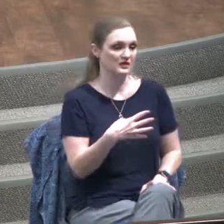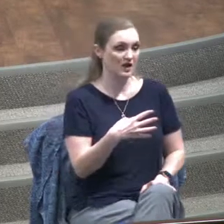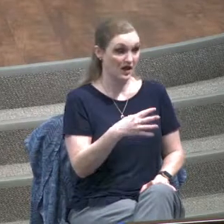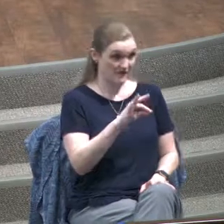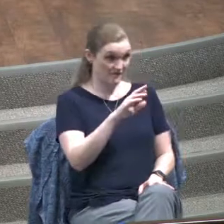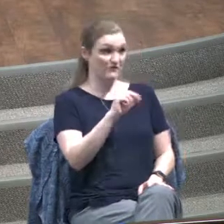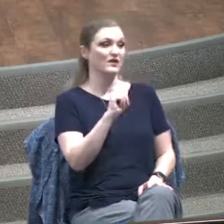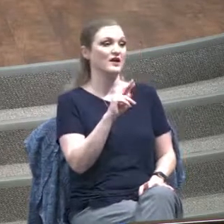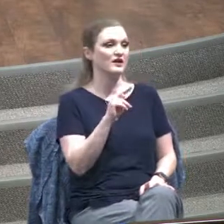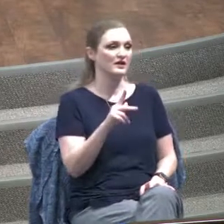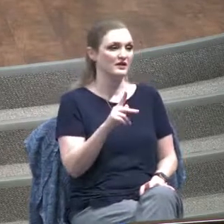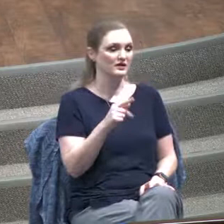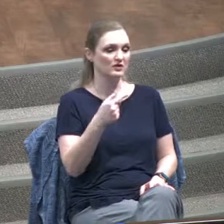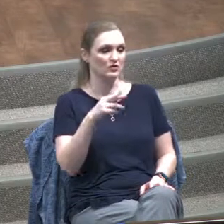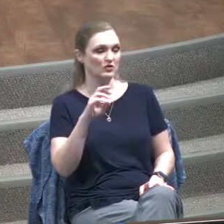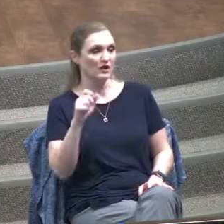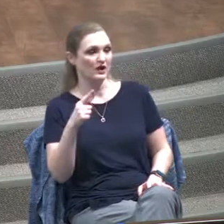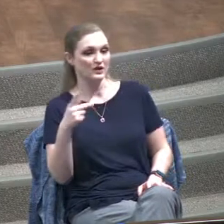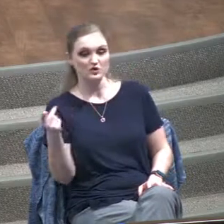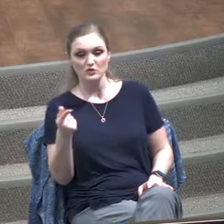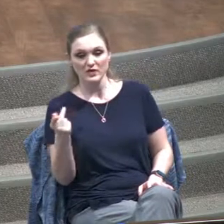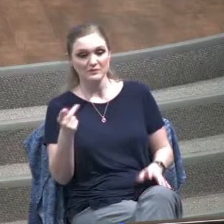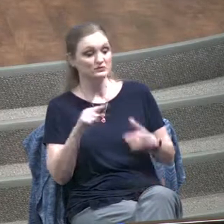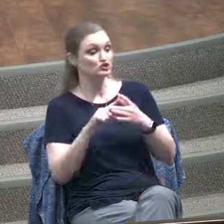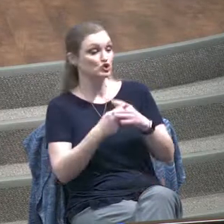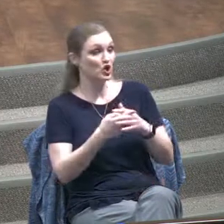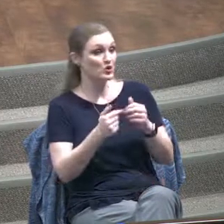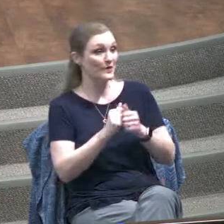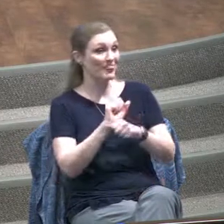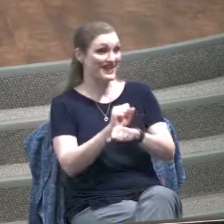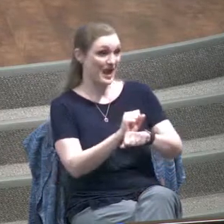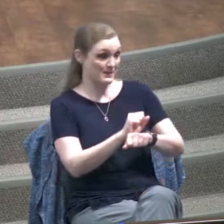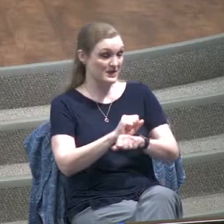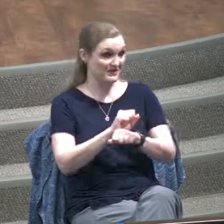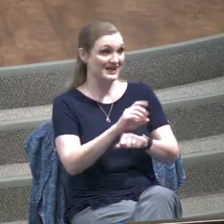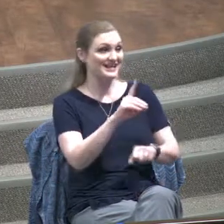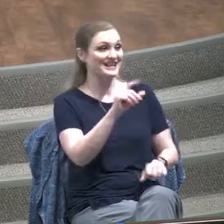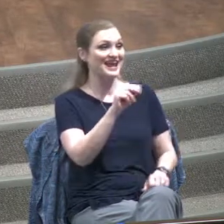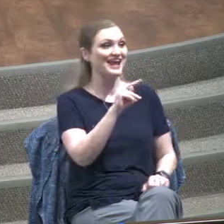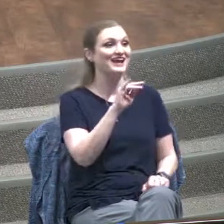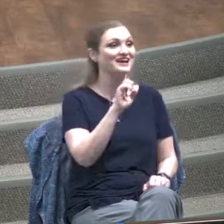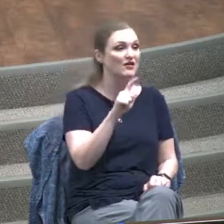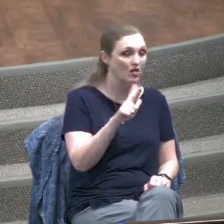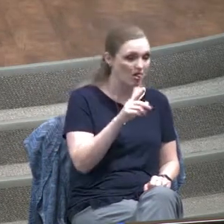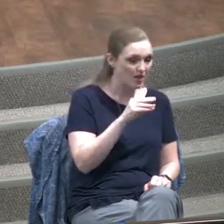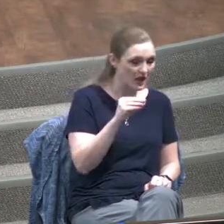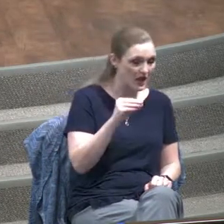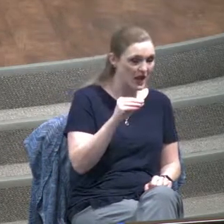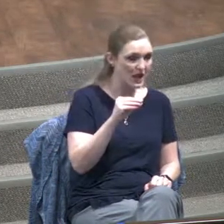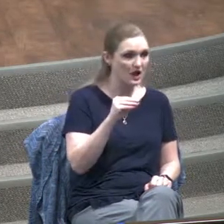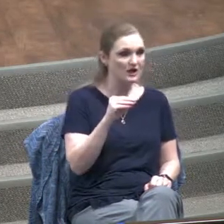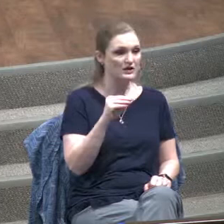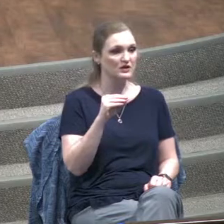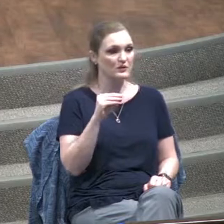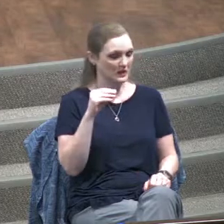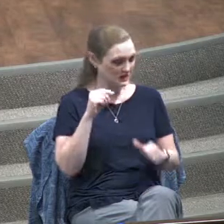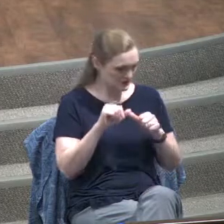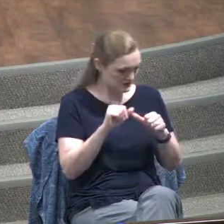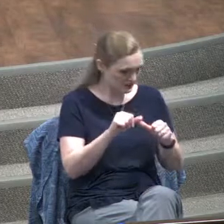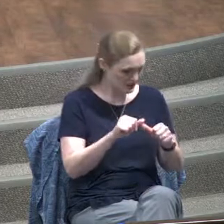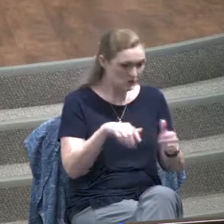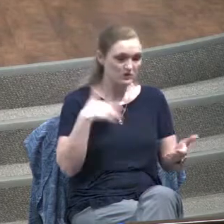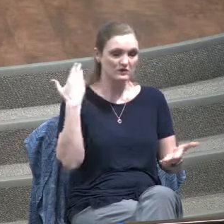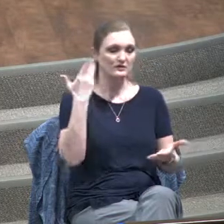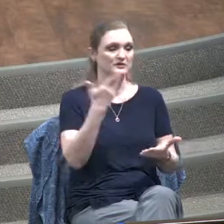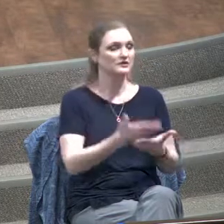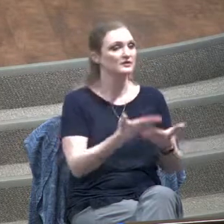Frank and Greg picked up with the captivity with Daniel and marched on through that, and we got to this point